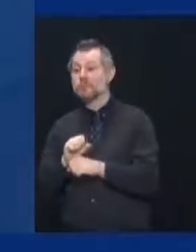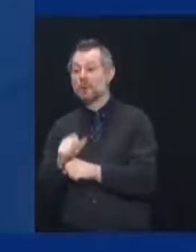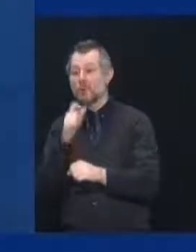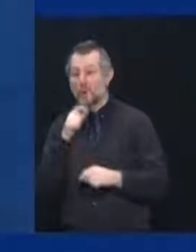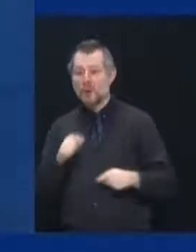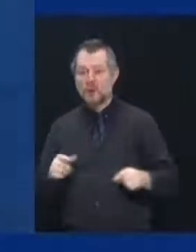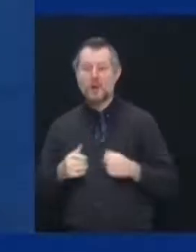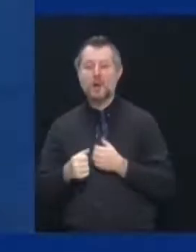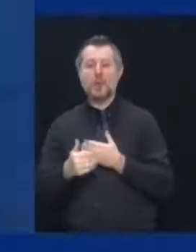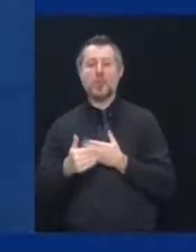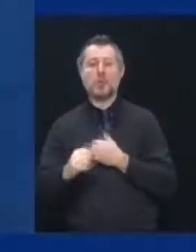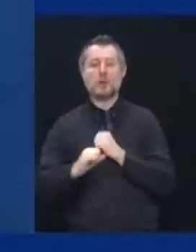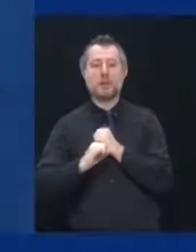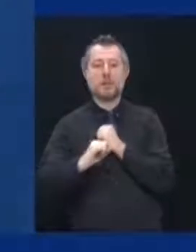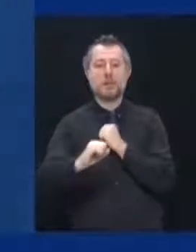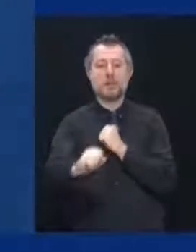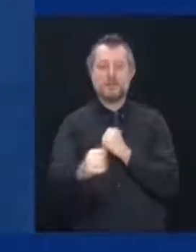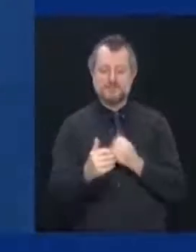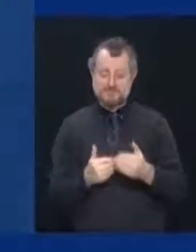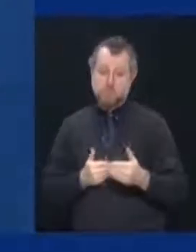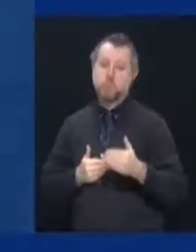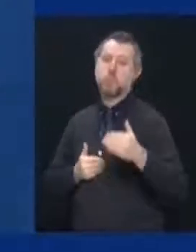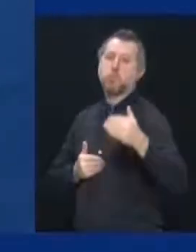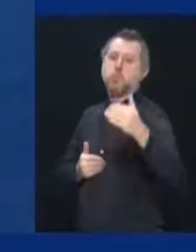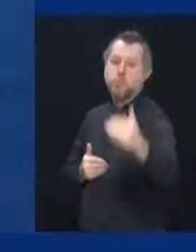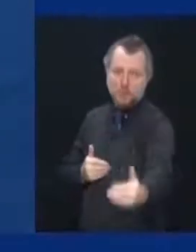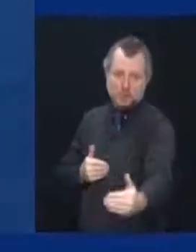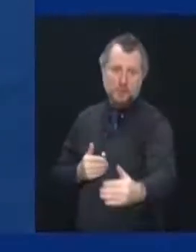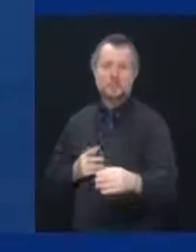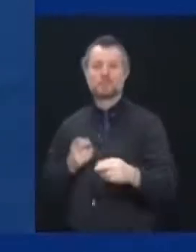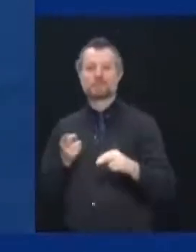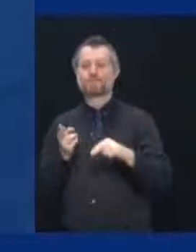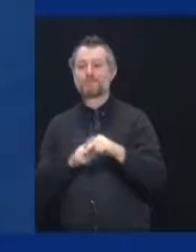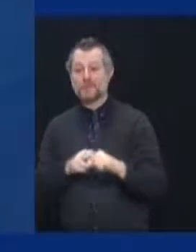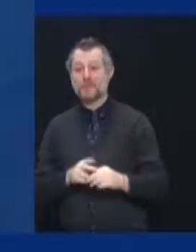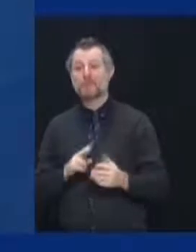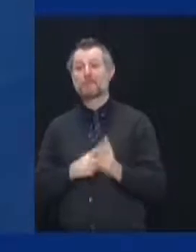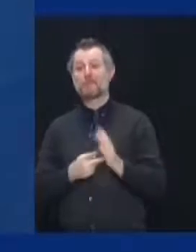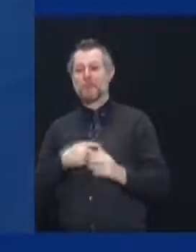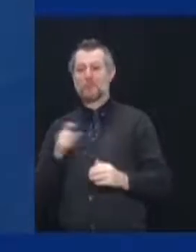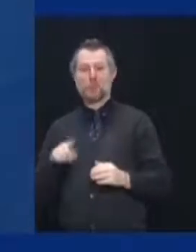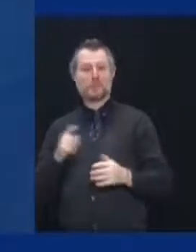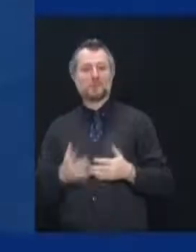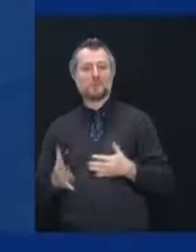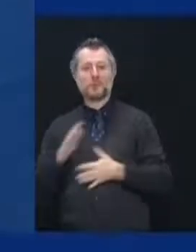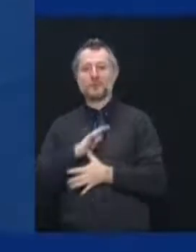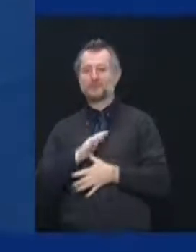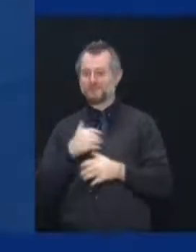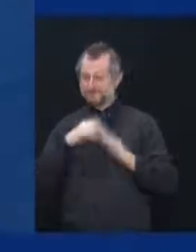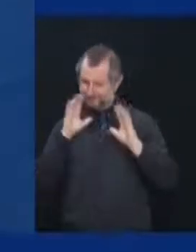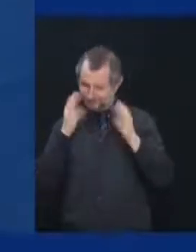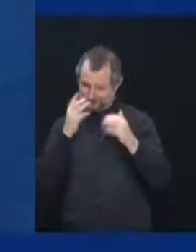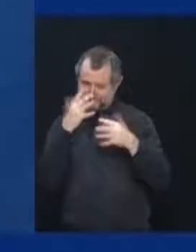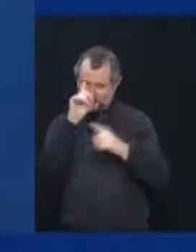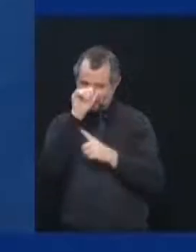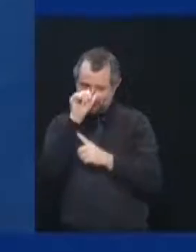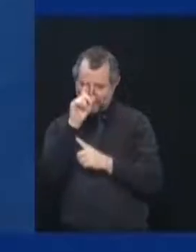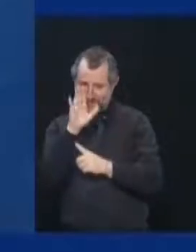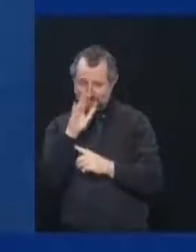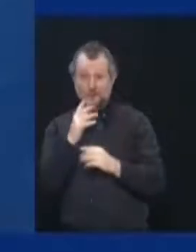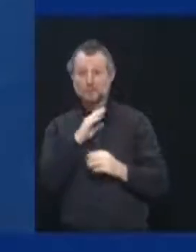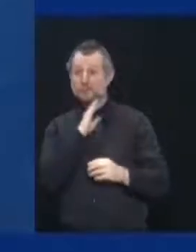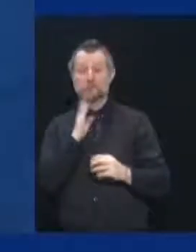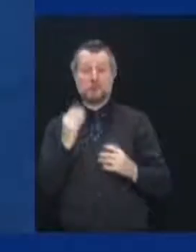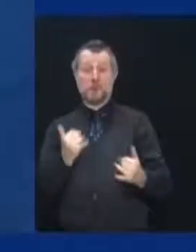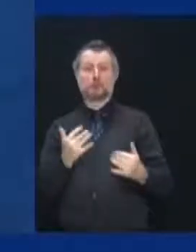creating pressure on what was supposed to be the prioritization process. We are